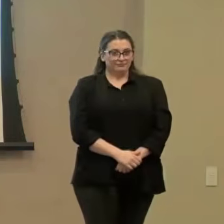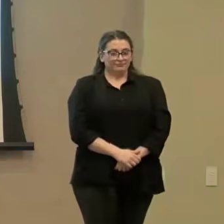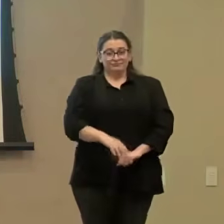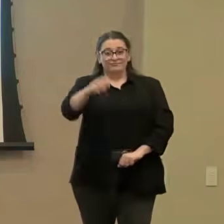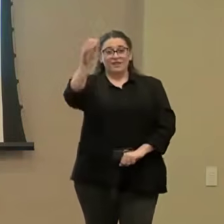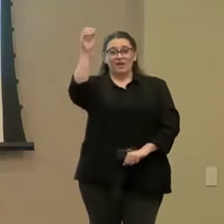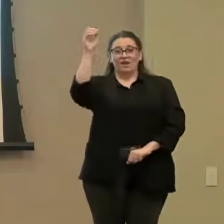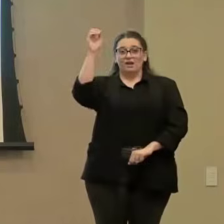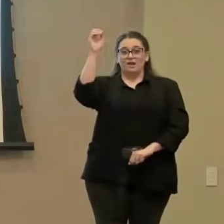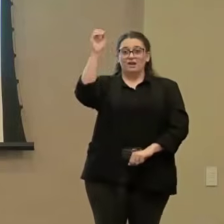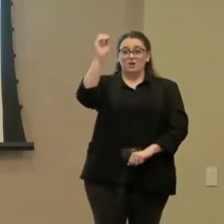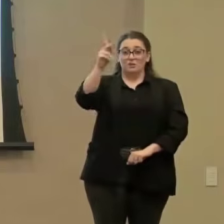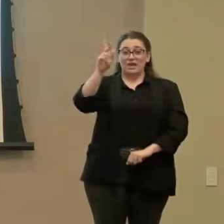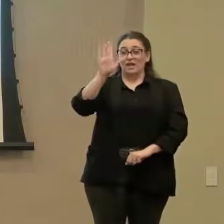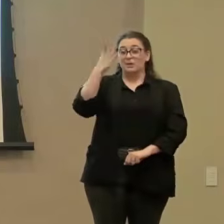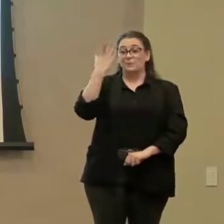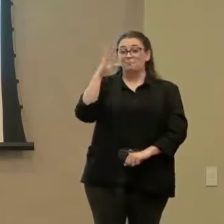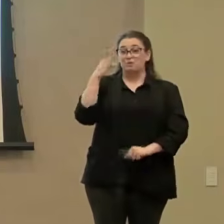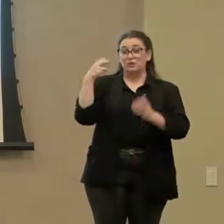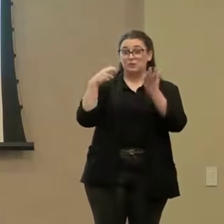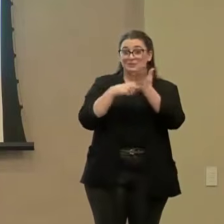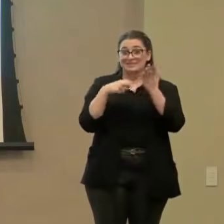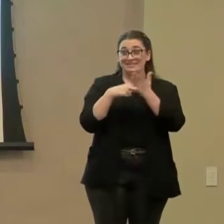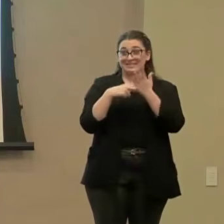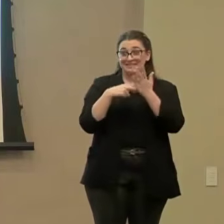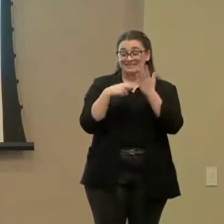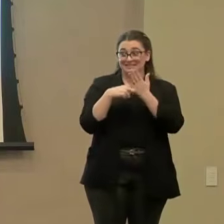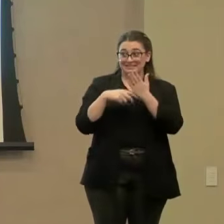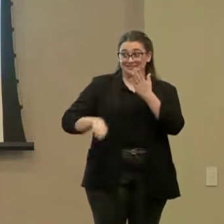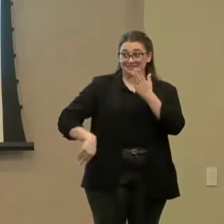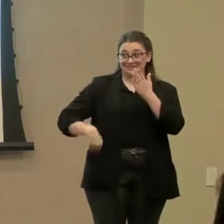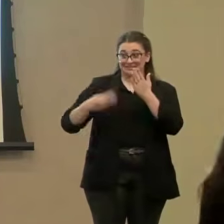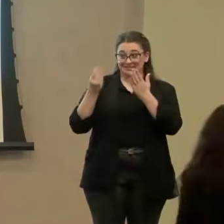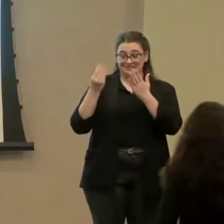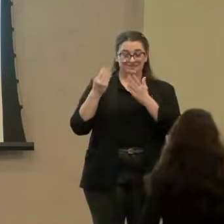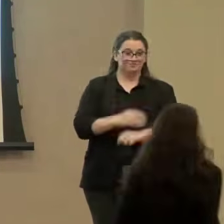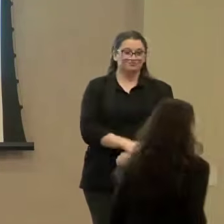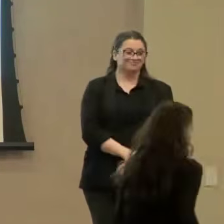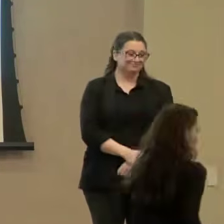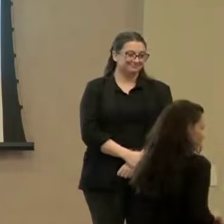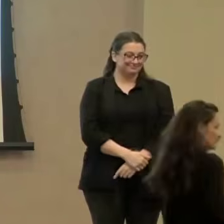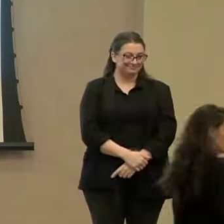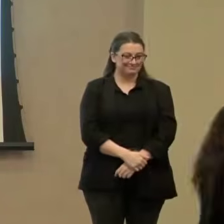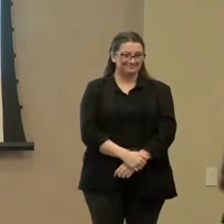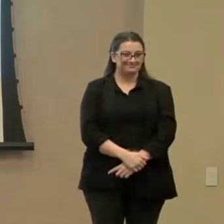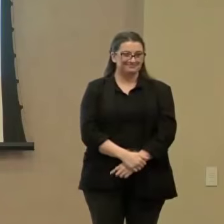Okay, so now's the time to find those blue tickets that you were given when you first came in.